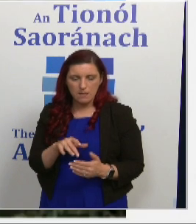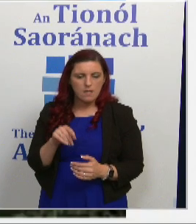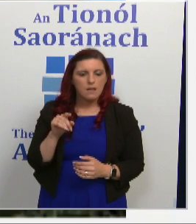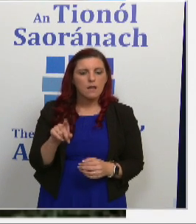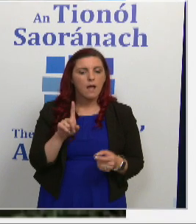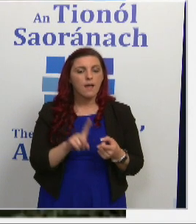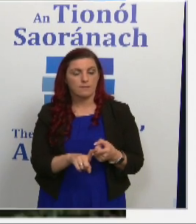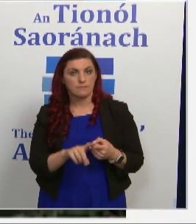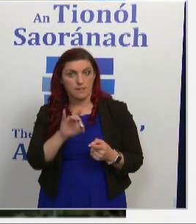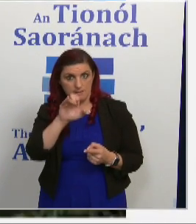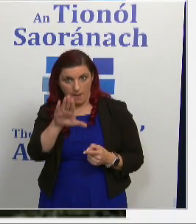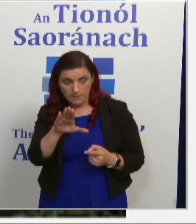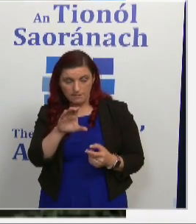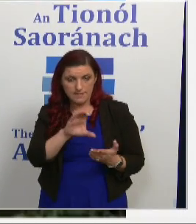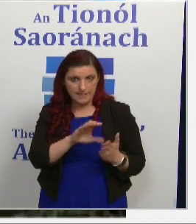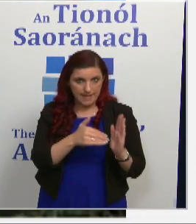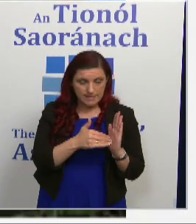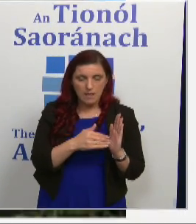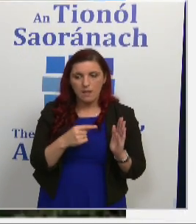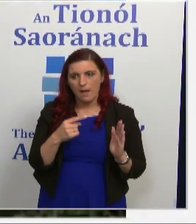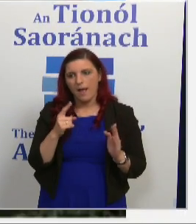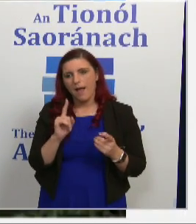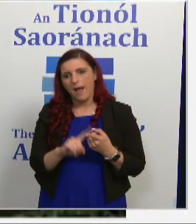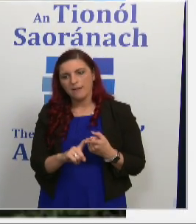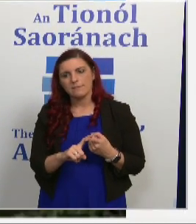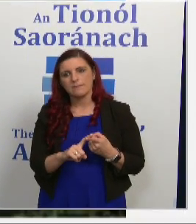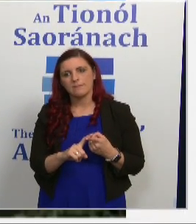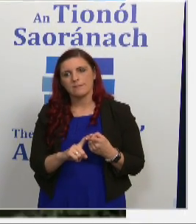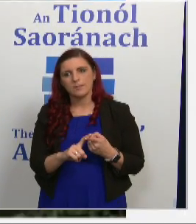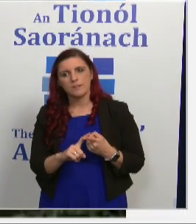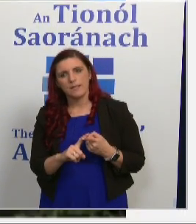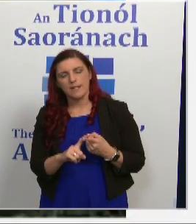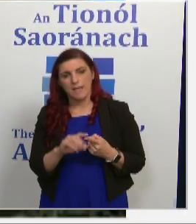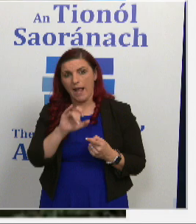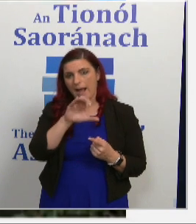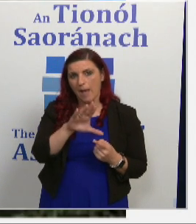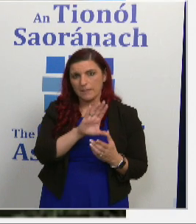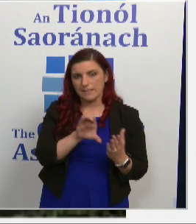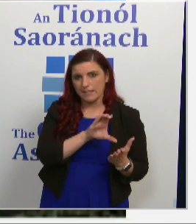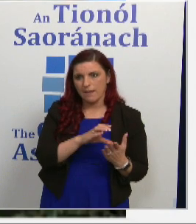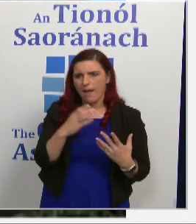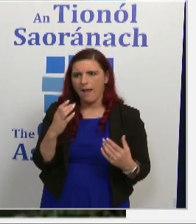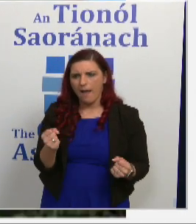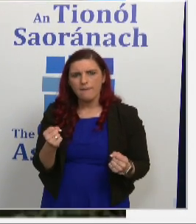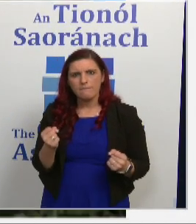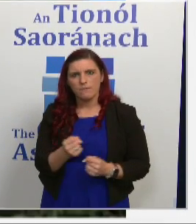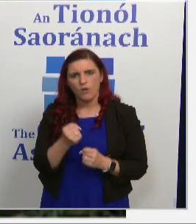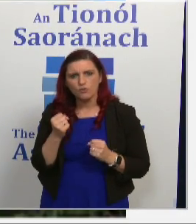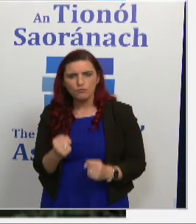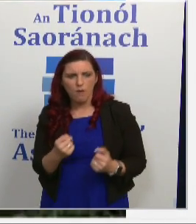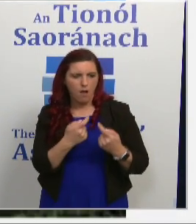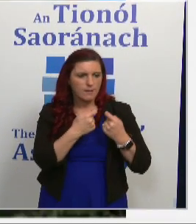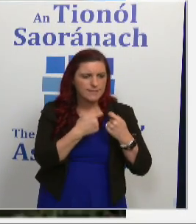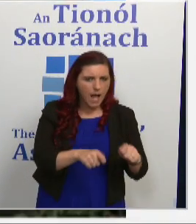capital city, to reiterate and sort of speak to roots points, it's a capital city that had a number of very strong towns or